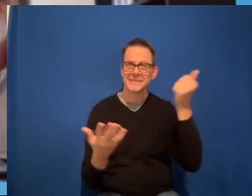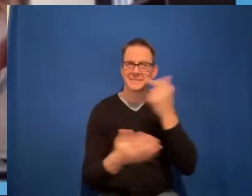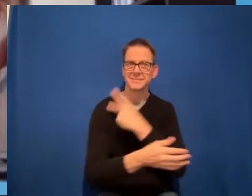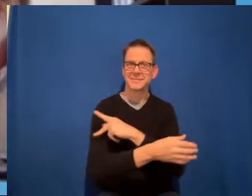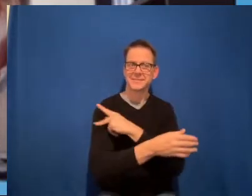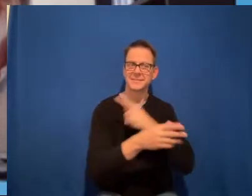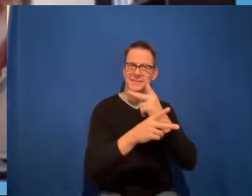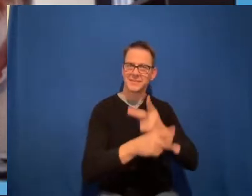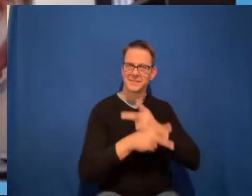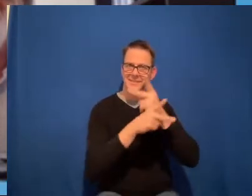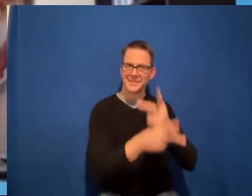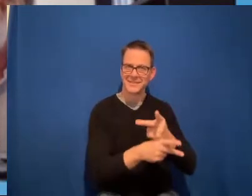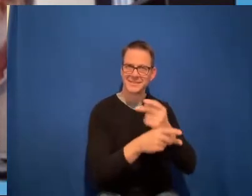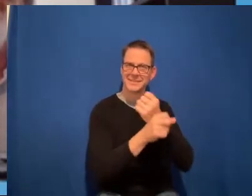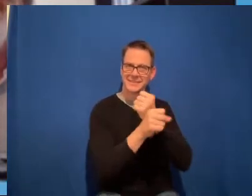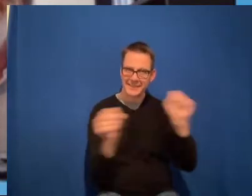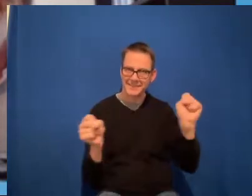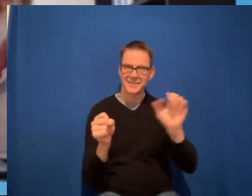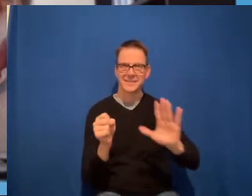it.